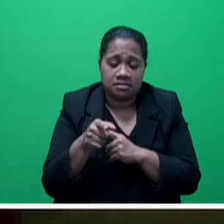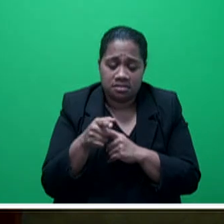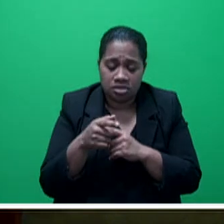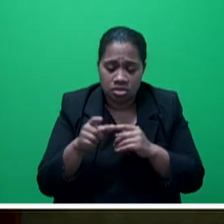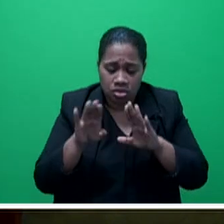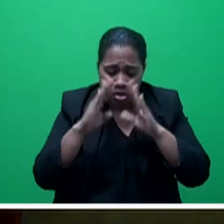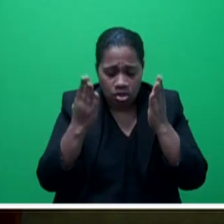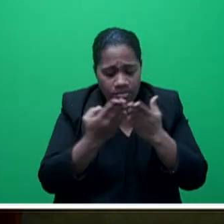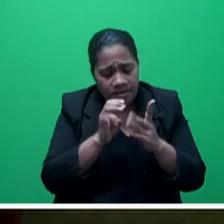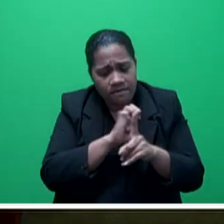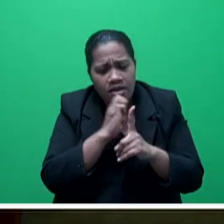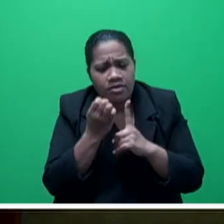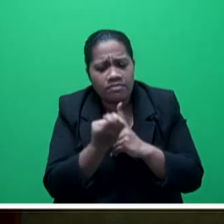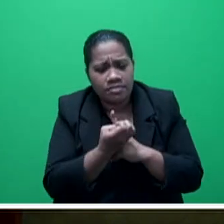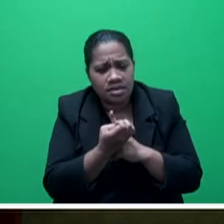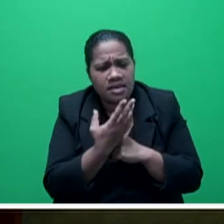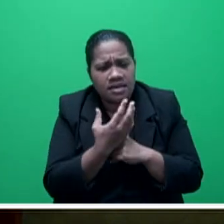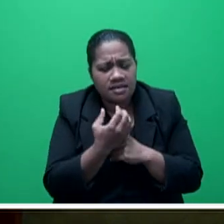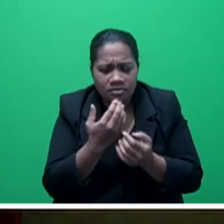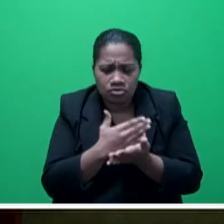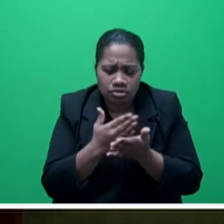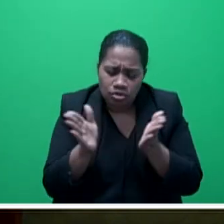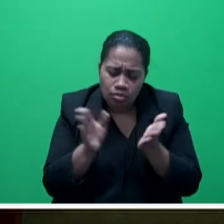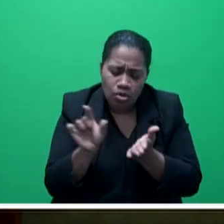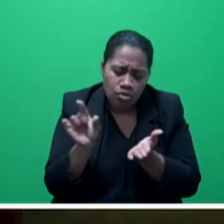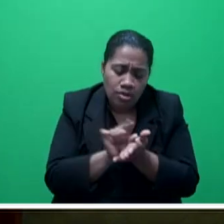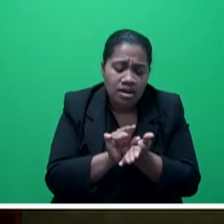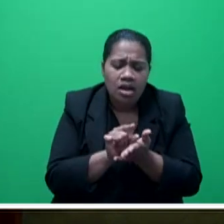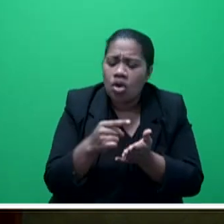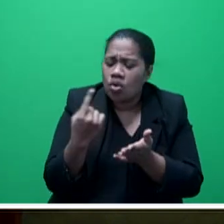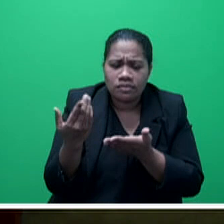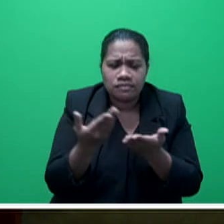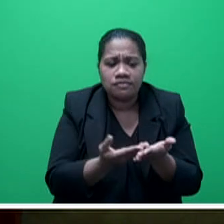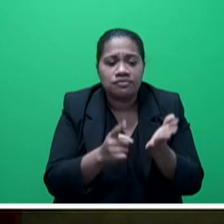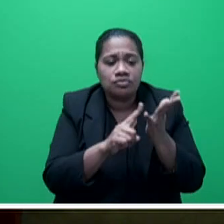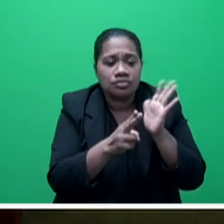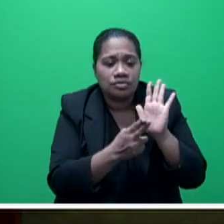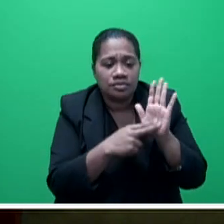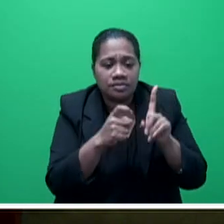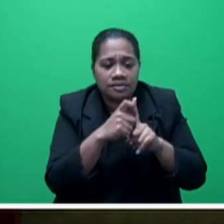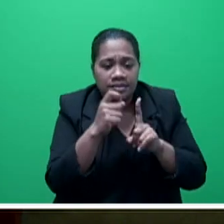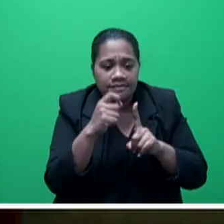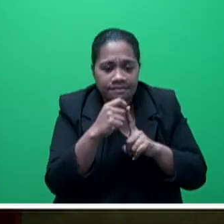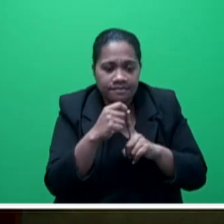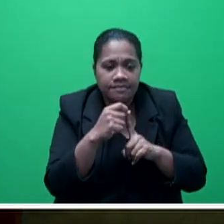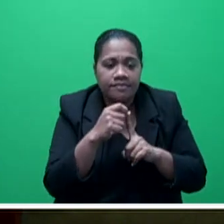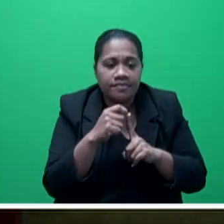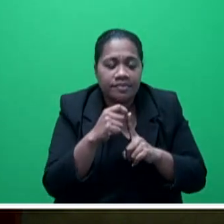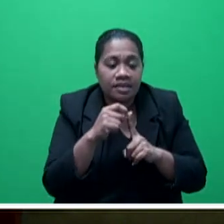Facility and chairs the Small Grants Program, which is managed by UNDP. The Small Grants Program provides grants for up to